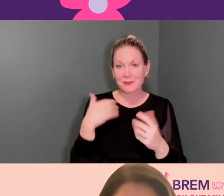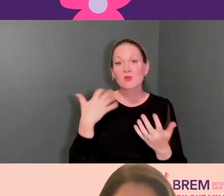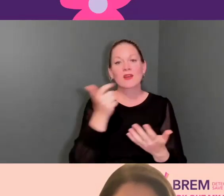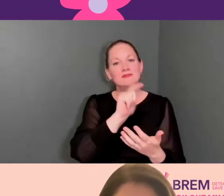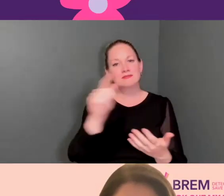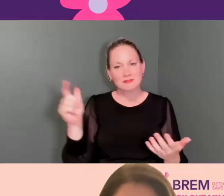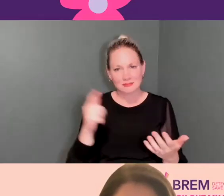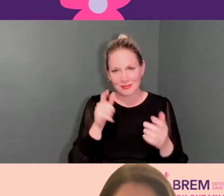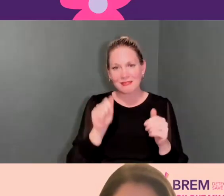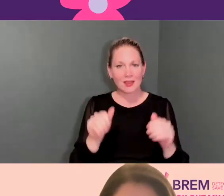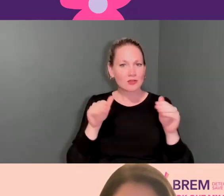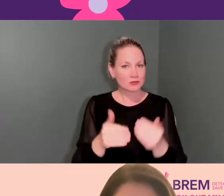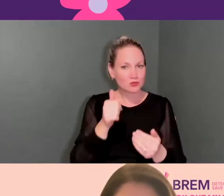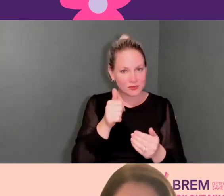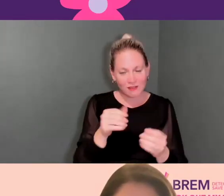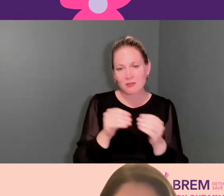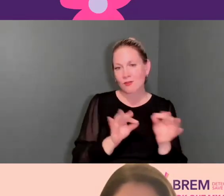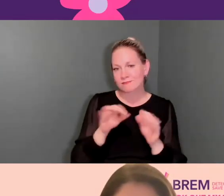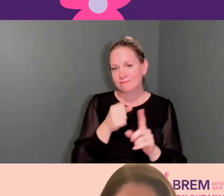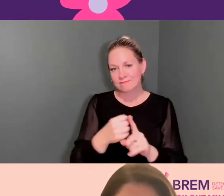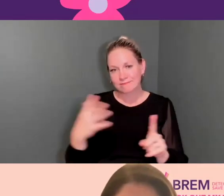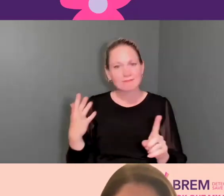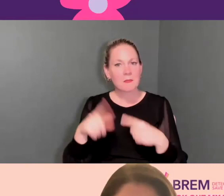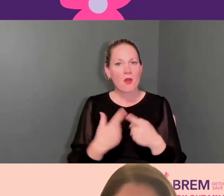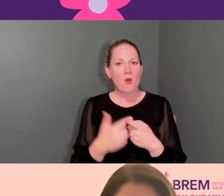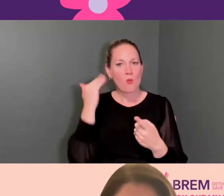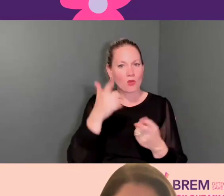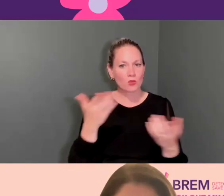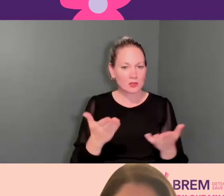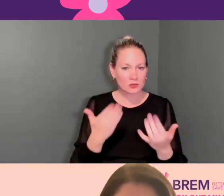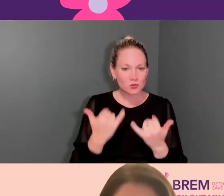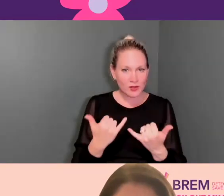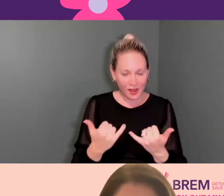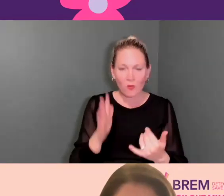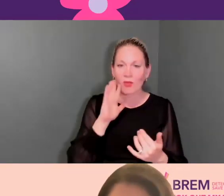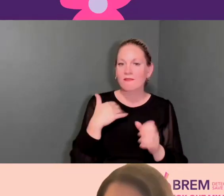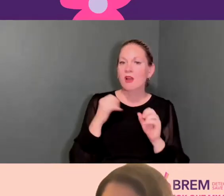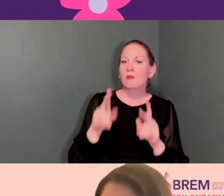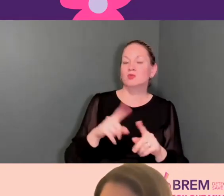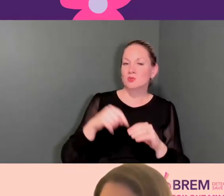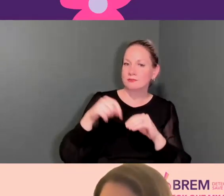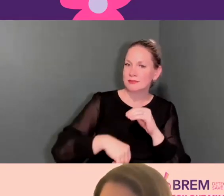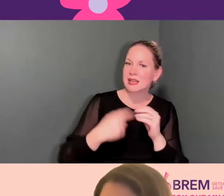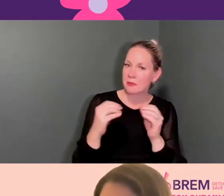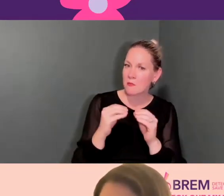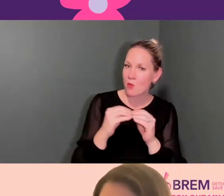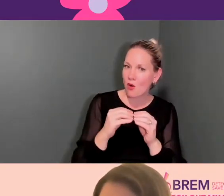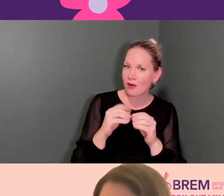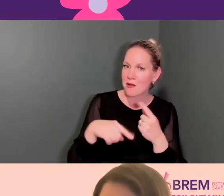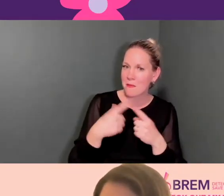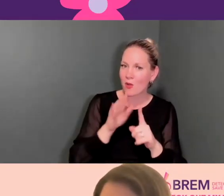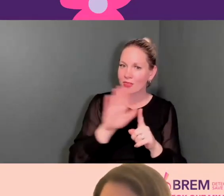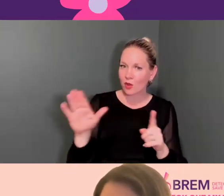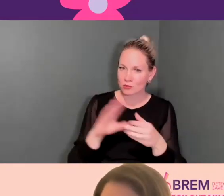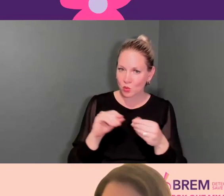themselves more thoroughly and share a little bit about why they're here today. We'll have a chance to delve more deeply into the panelist stories during the panel. But